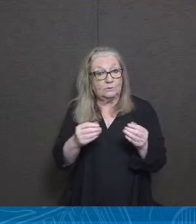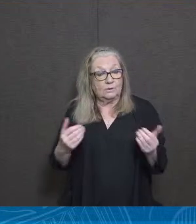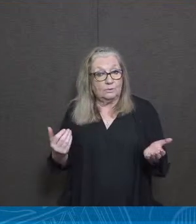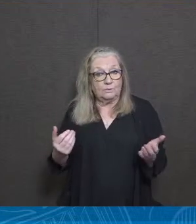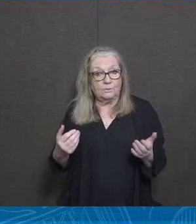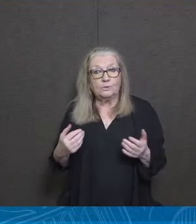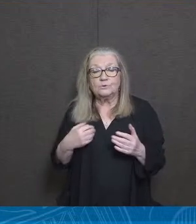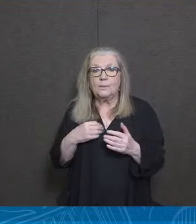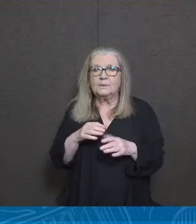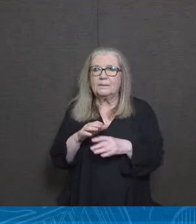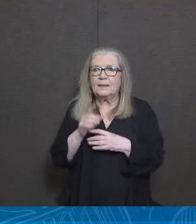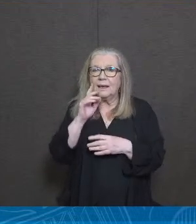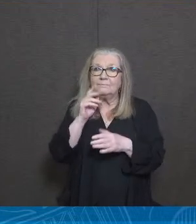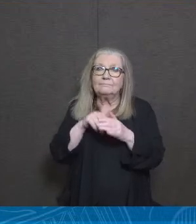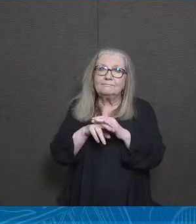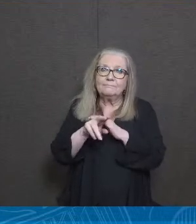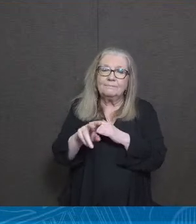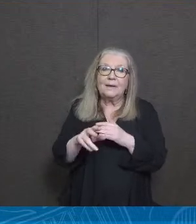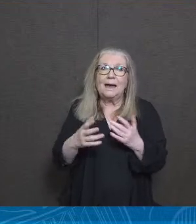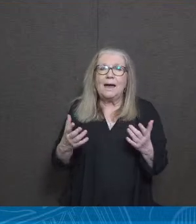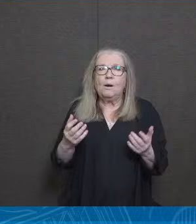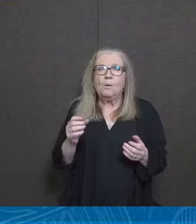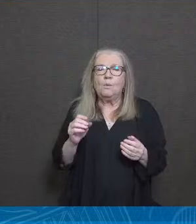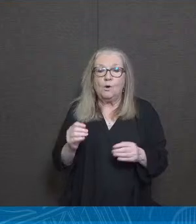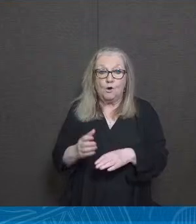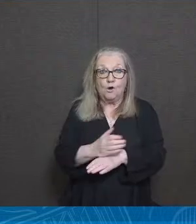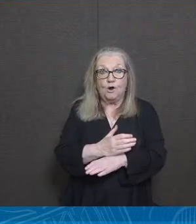Forecasting, early warning, flood warning.